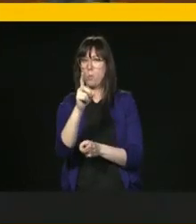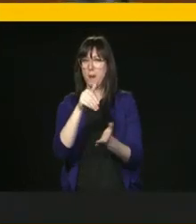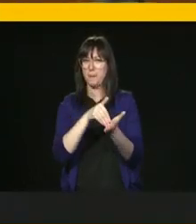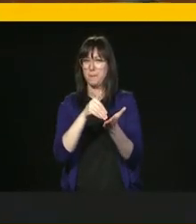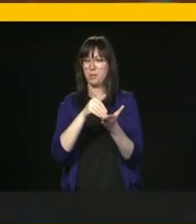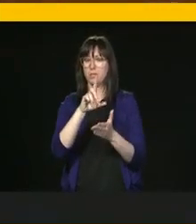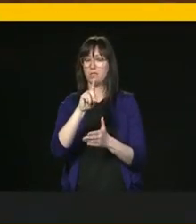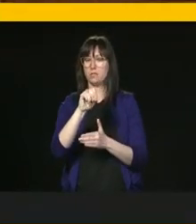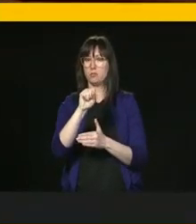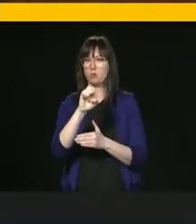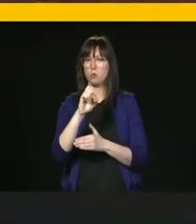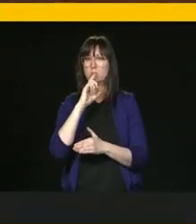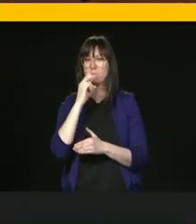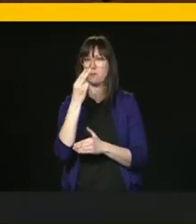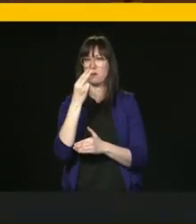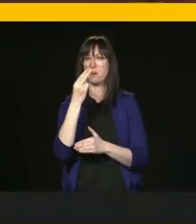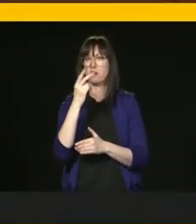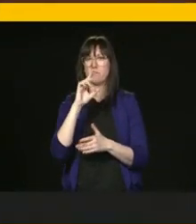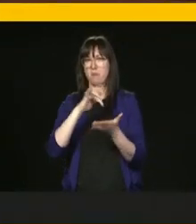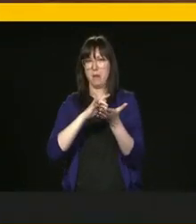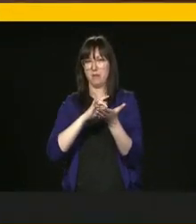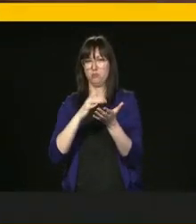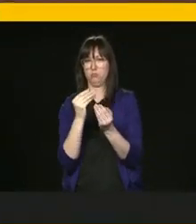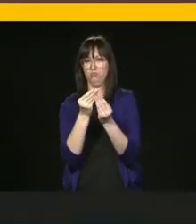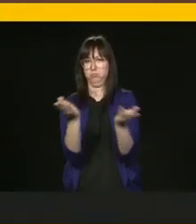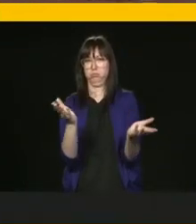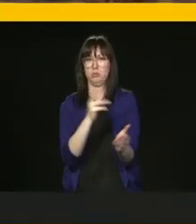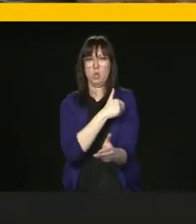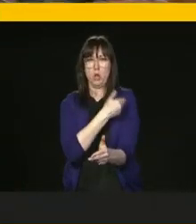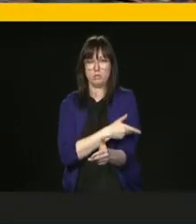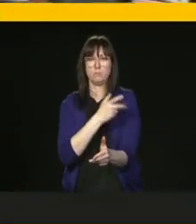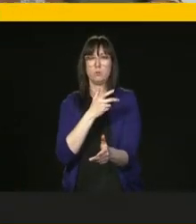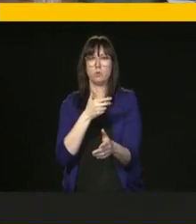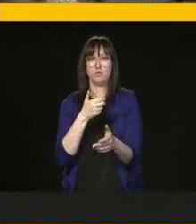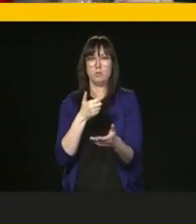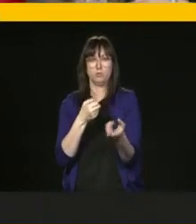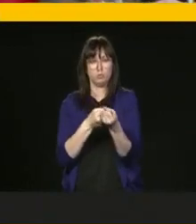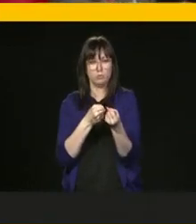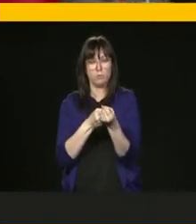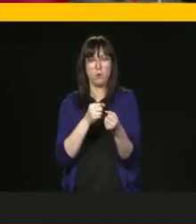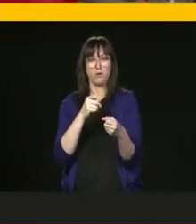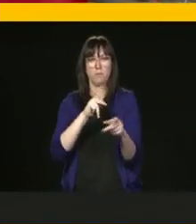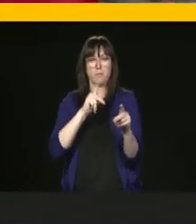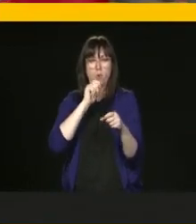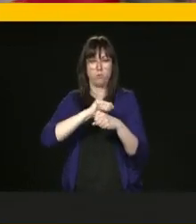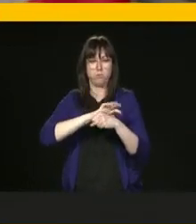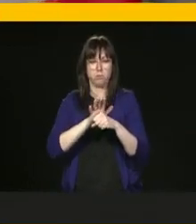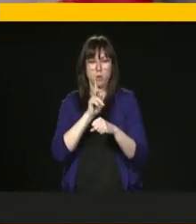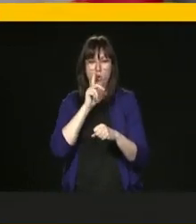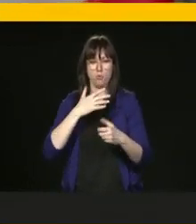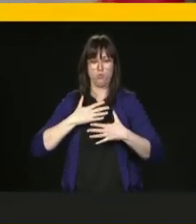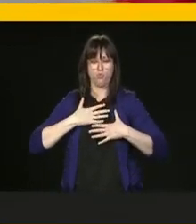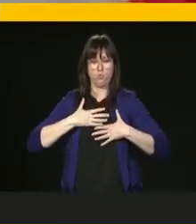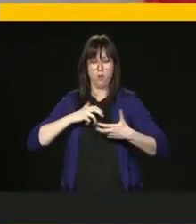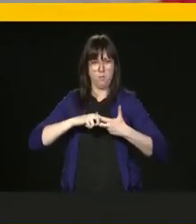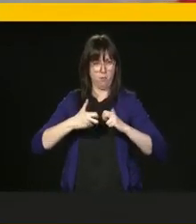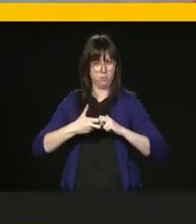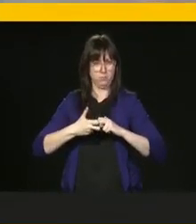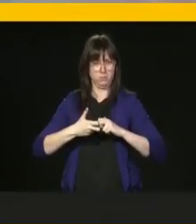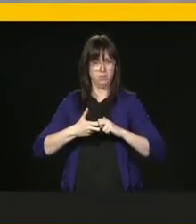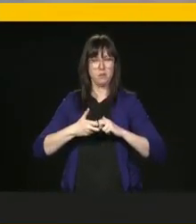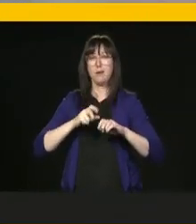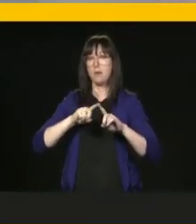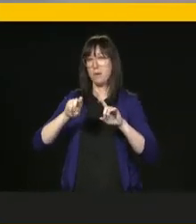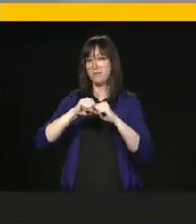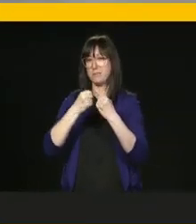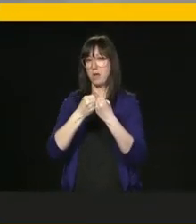hospitals to use with COVID-19 patients experiencing respiratory distress. However, the Society of Critical Care Medicine